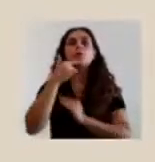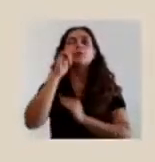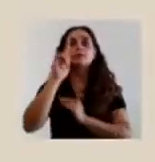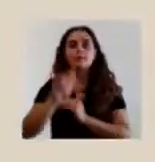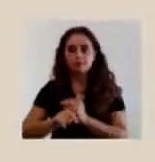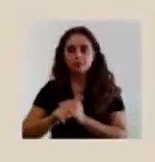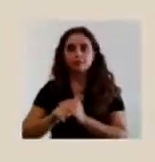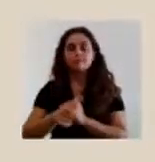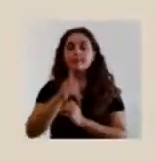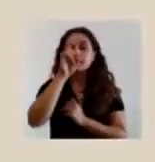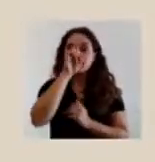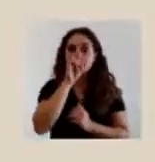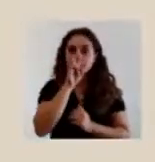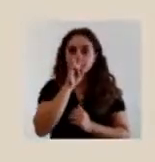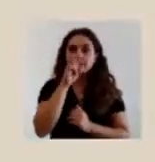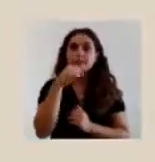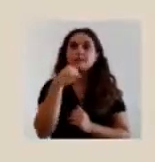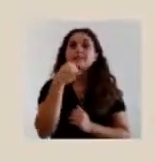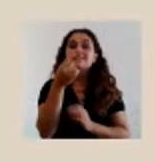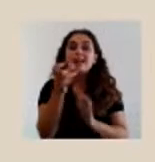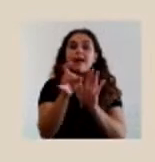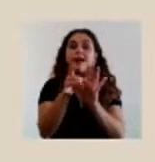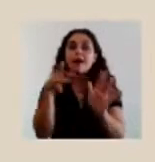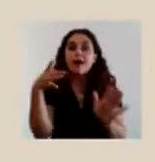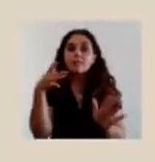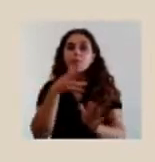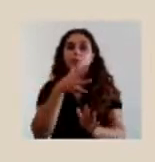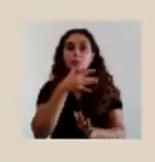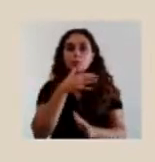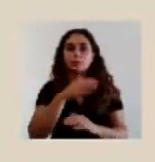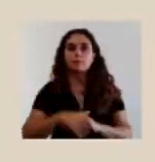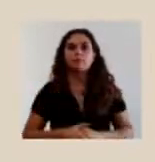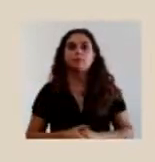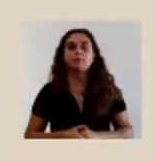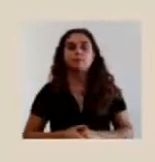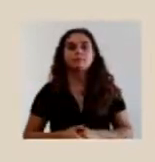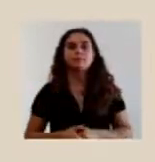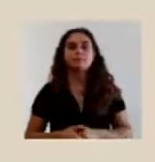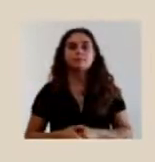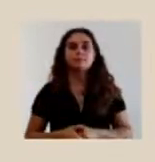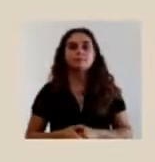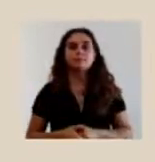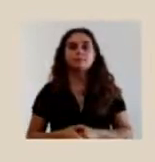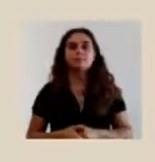before. And remember to say it as fast as you can.